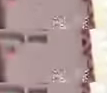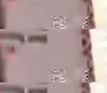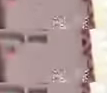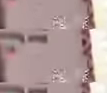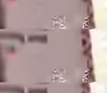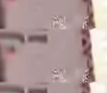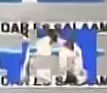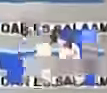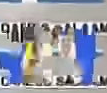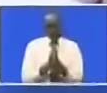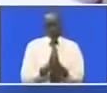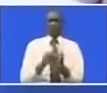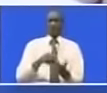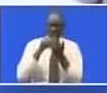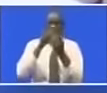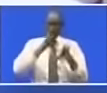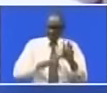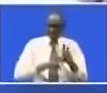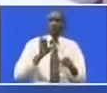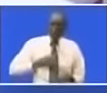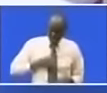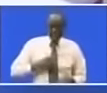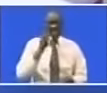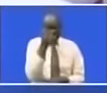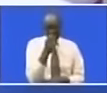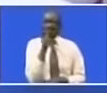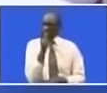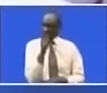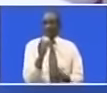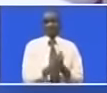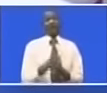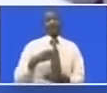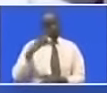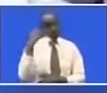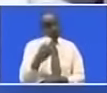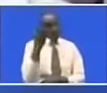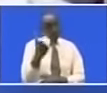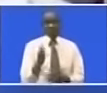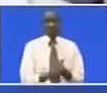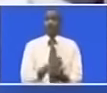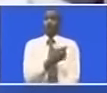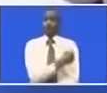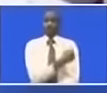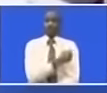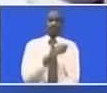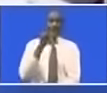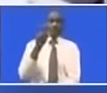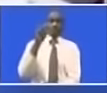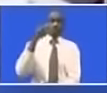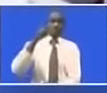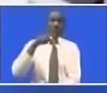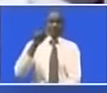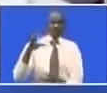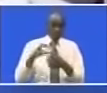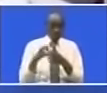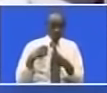especially special seats for women in Kenya. We'll leave it at that for now. Dr. Lupa Ramadhani, who's from the Coalition